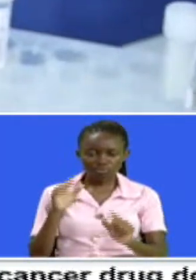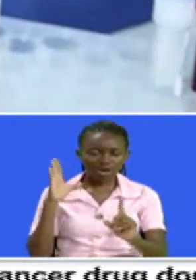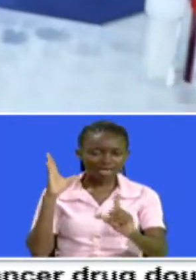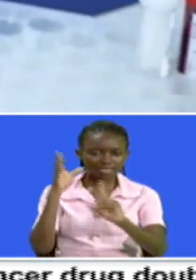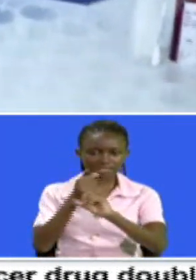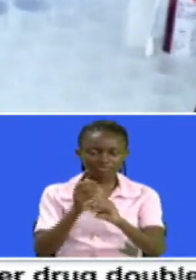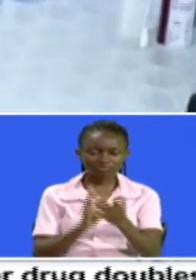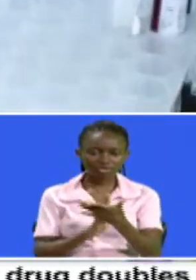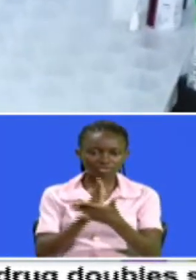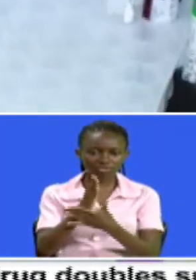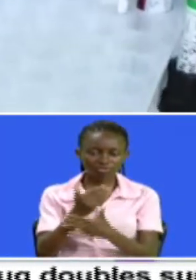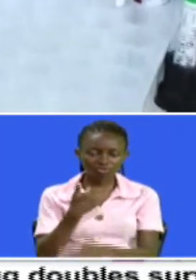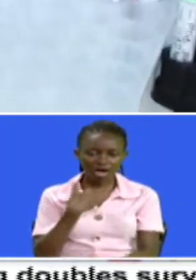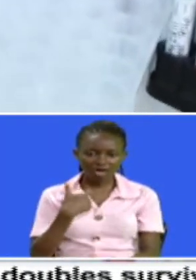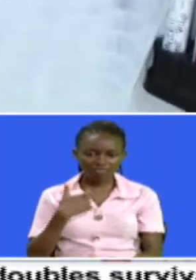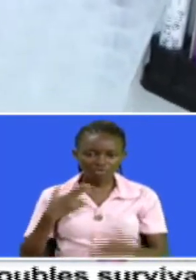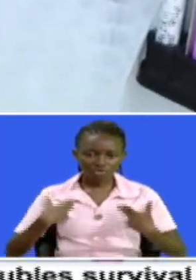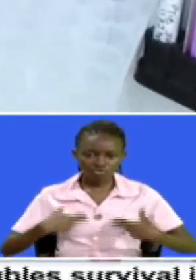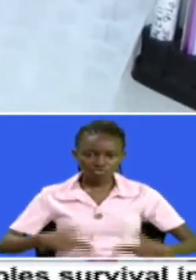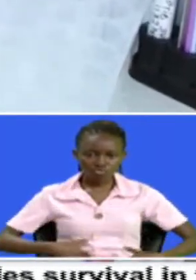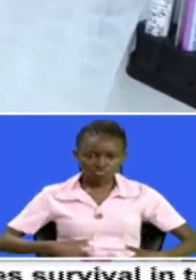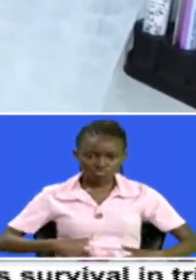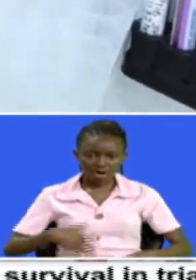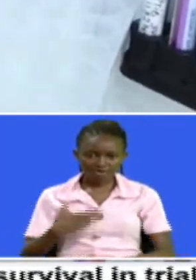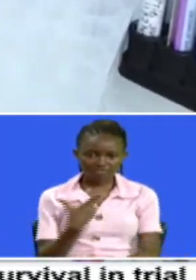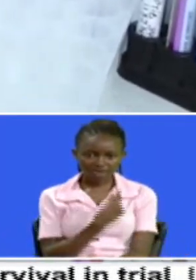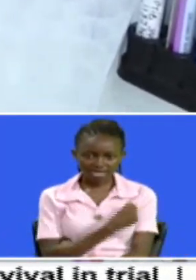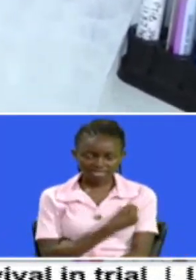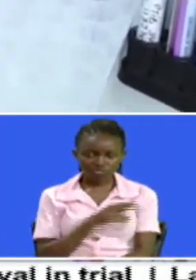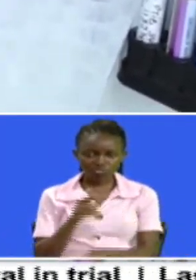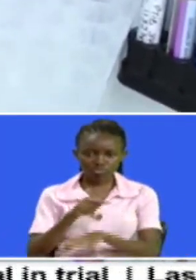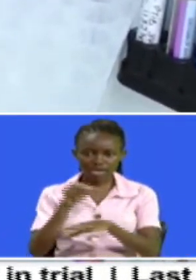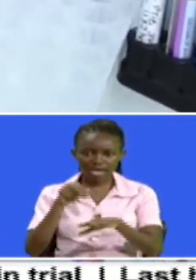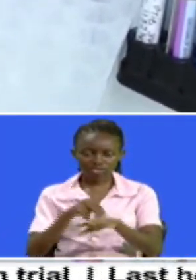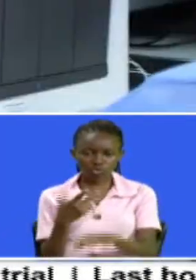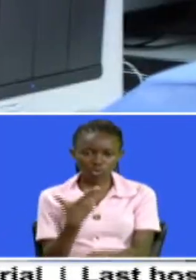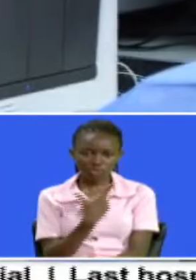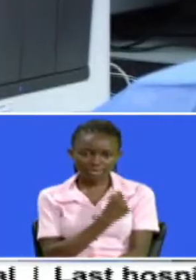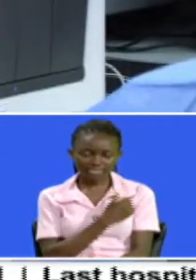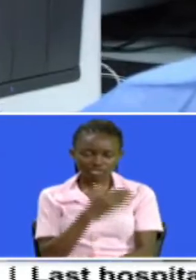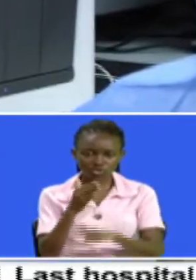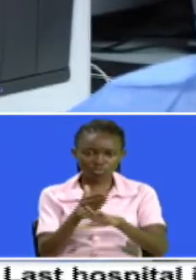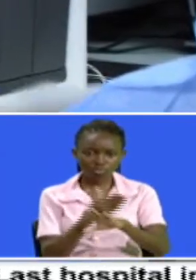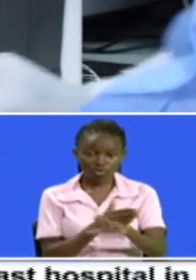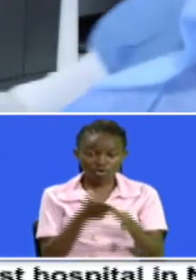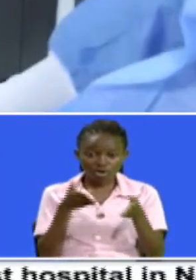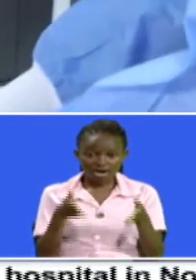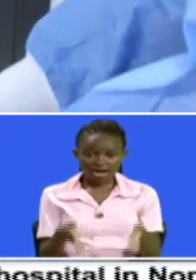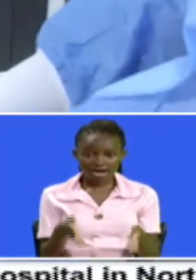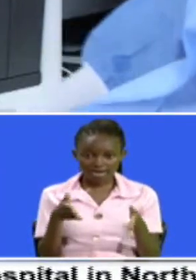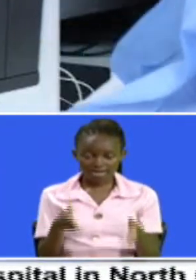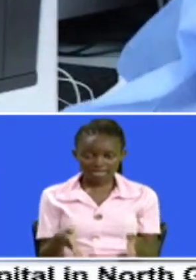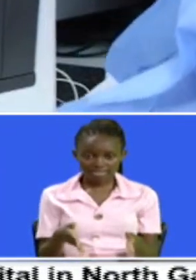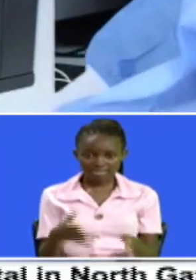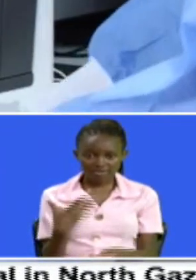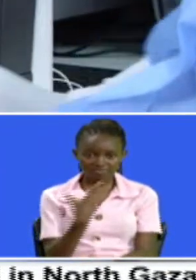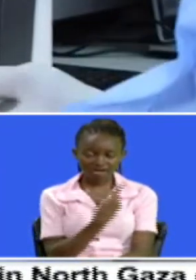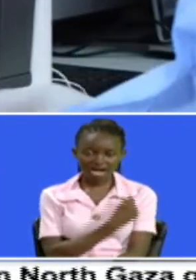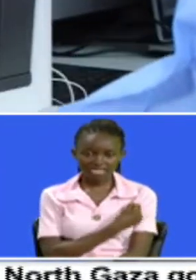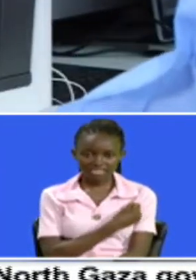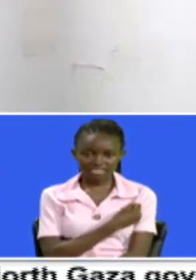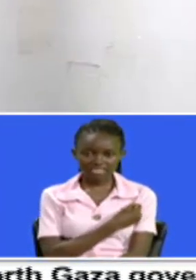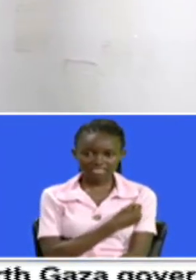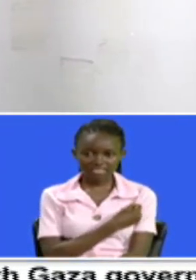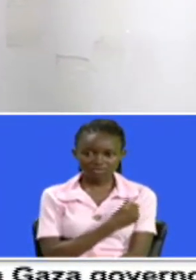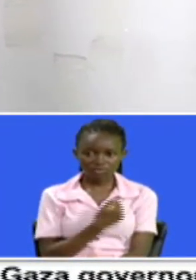through integrating the human rabies vaccine into the national immunization program. Currently, rabies vaccines don't